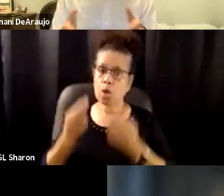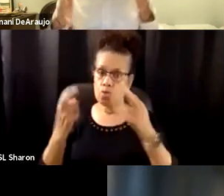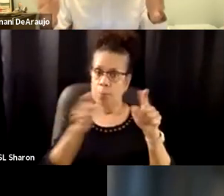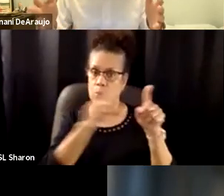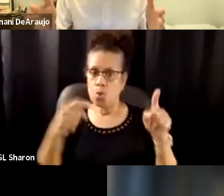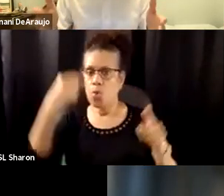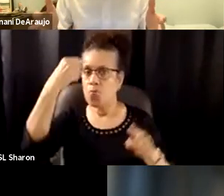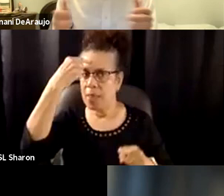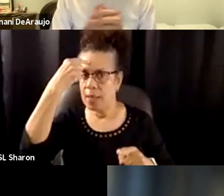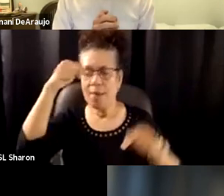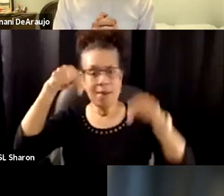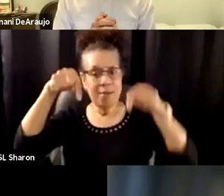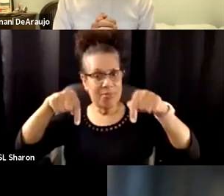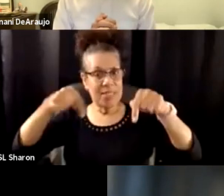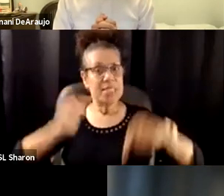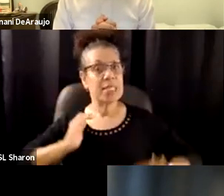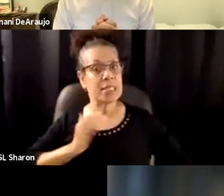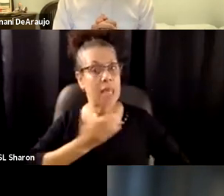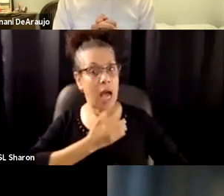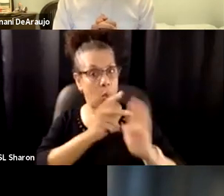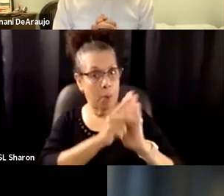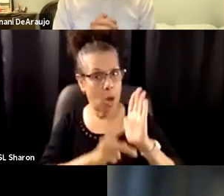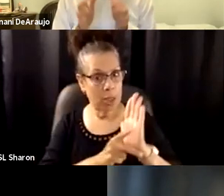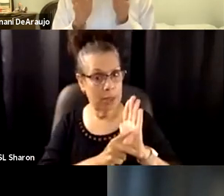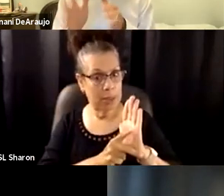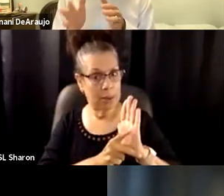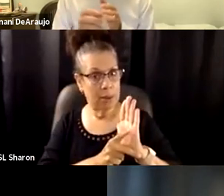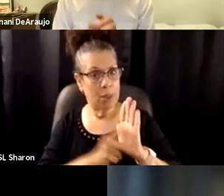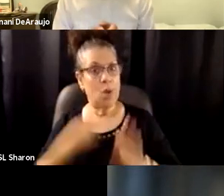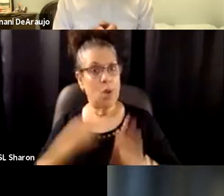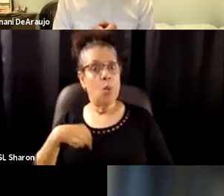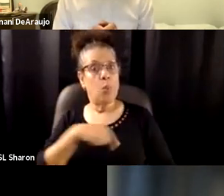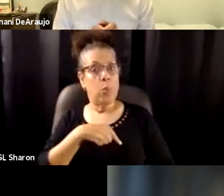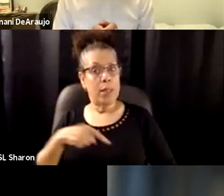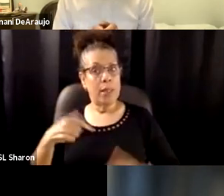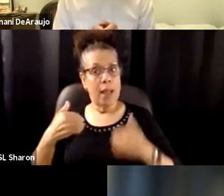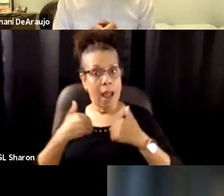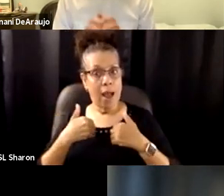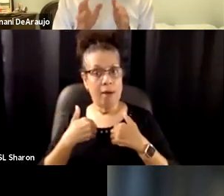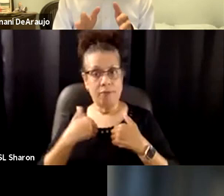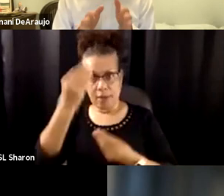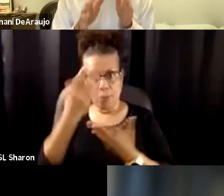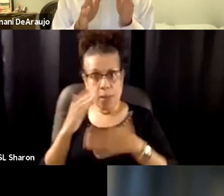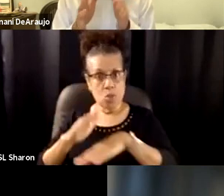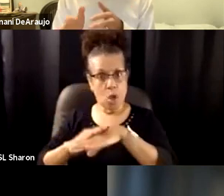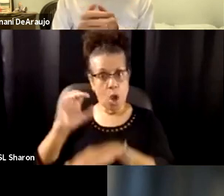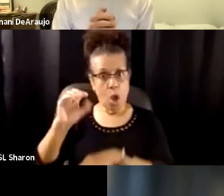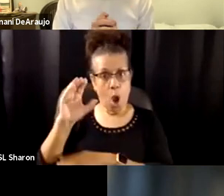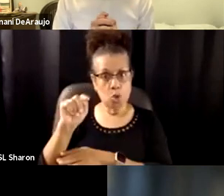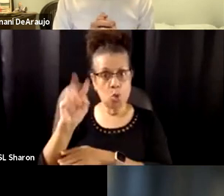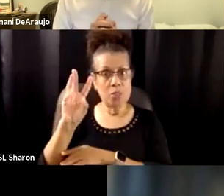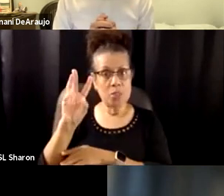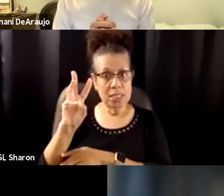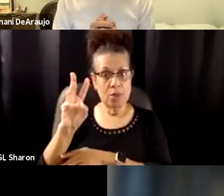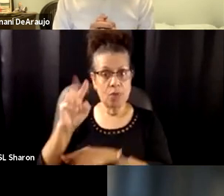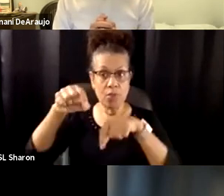that too you know this is our policy we're wearing this um that when we get our this information on october 6 that we make sure that for this coming year that